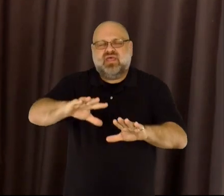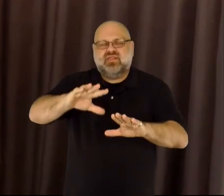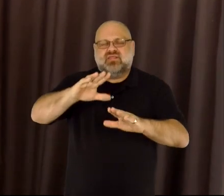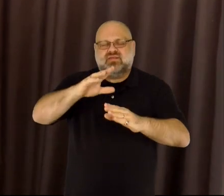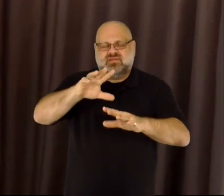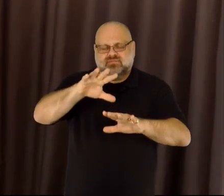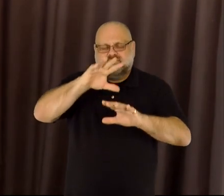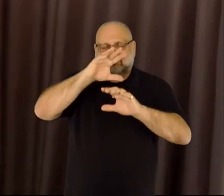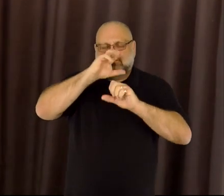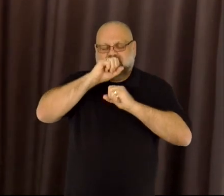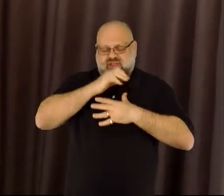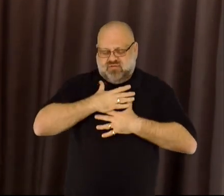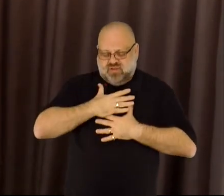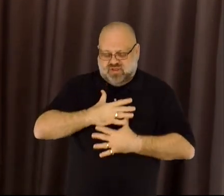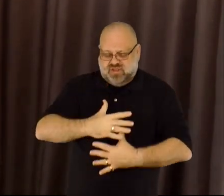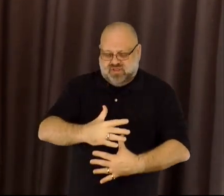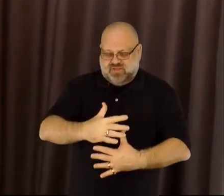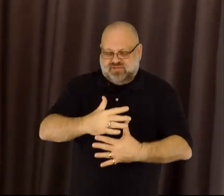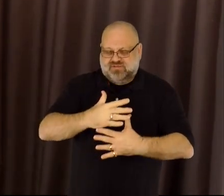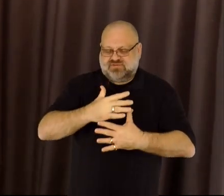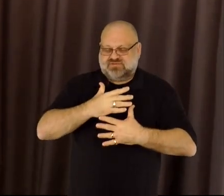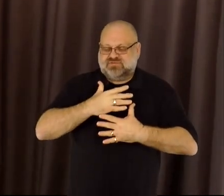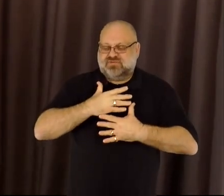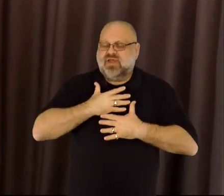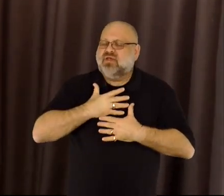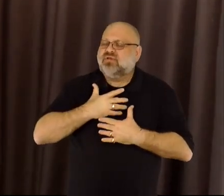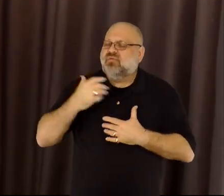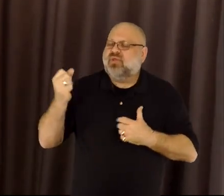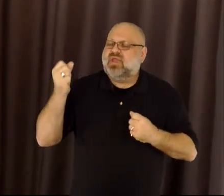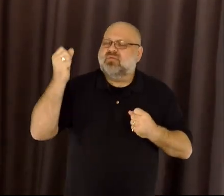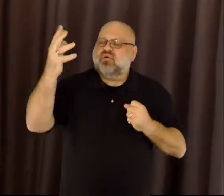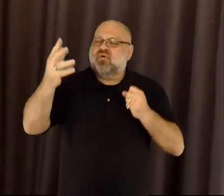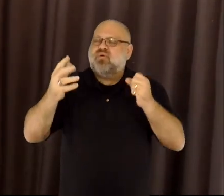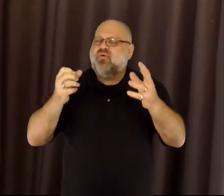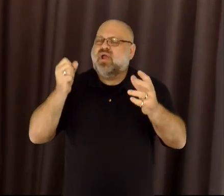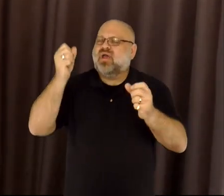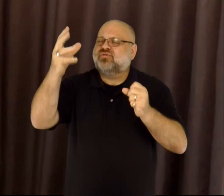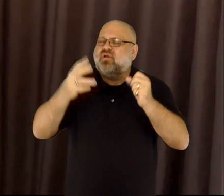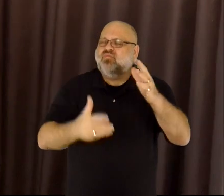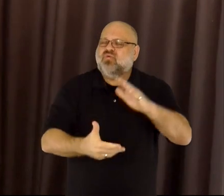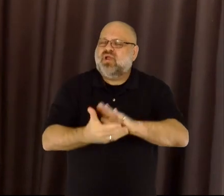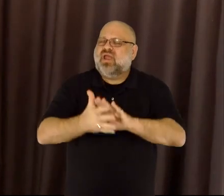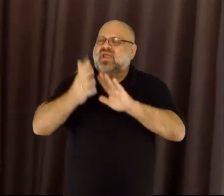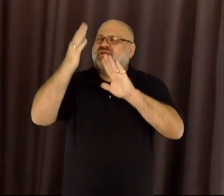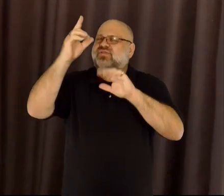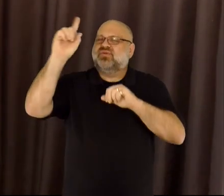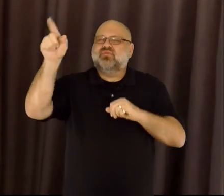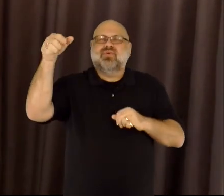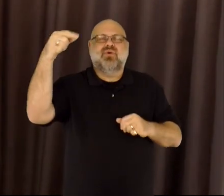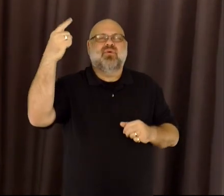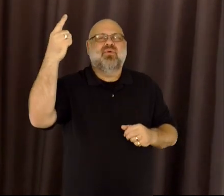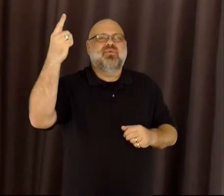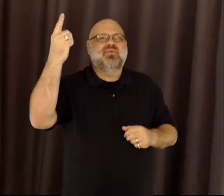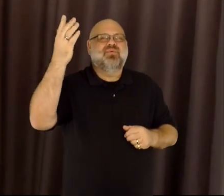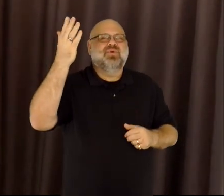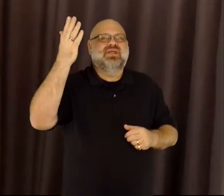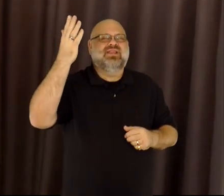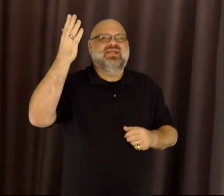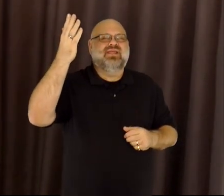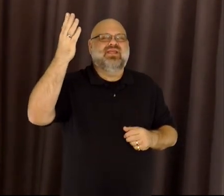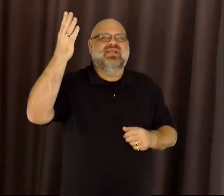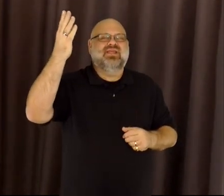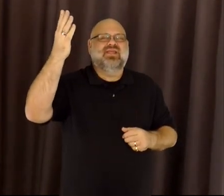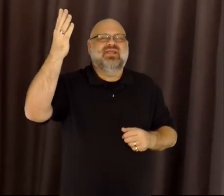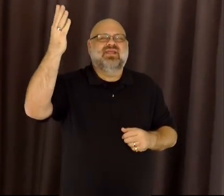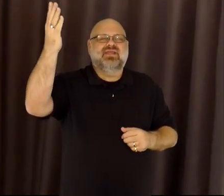breath in our lungs, so we pour out our praise to you